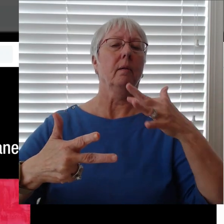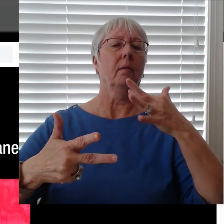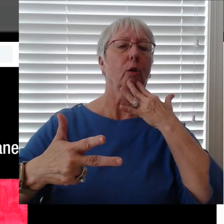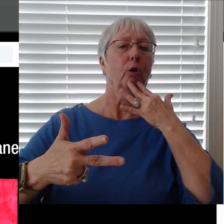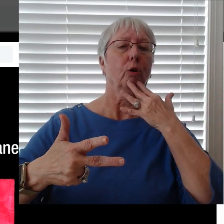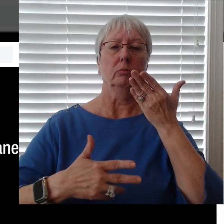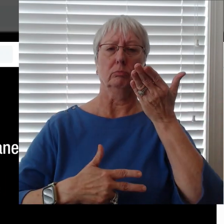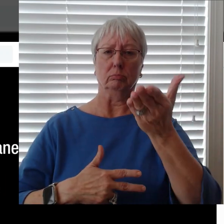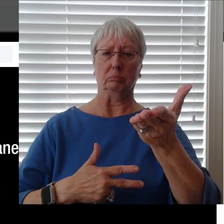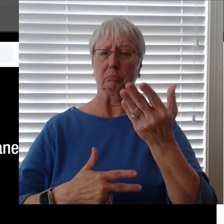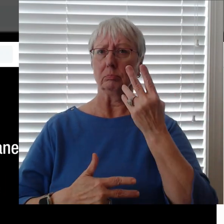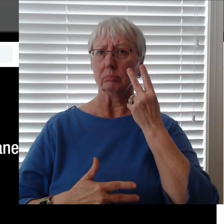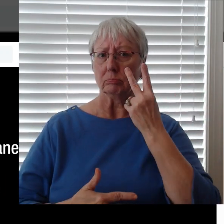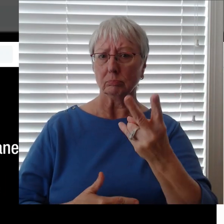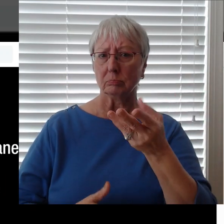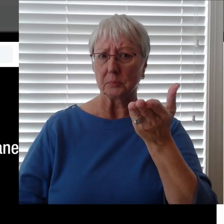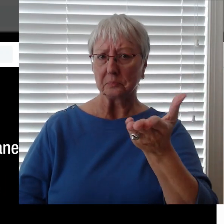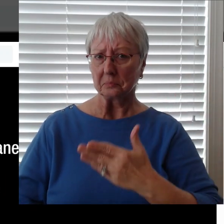permanent rose.